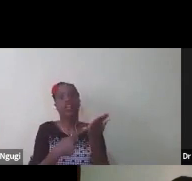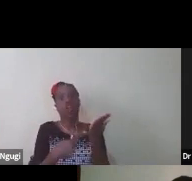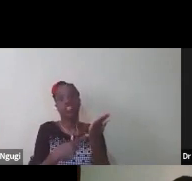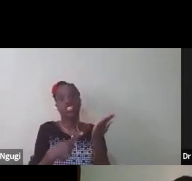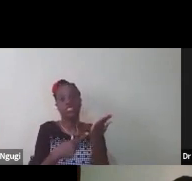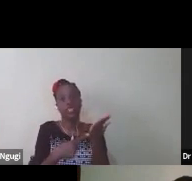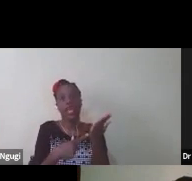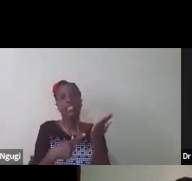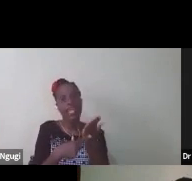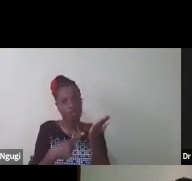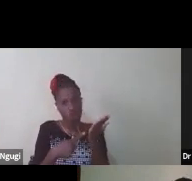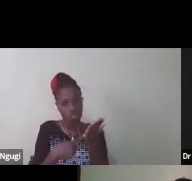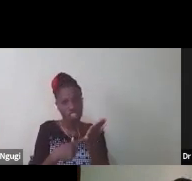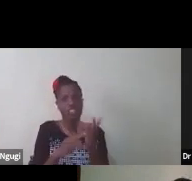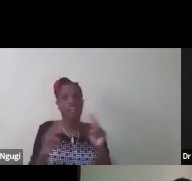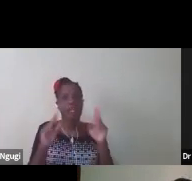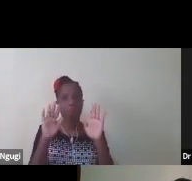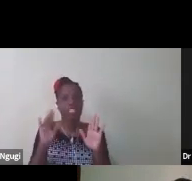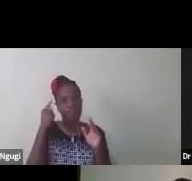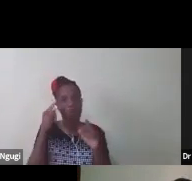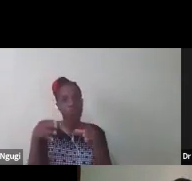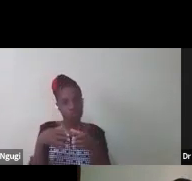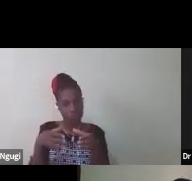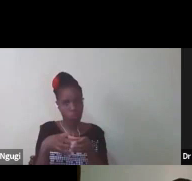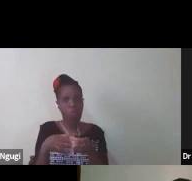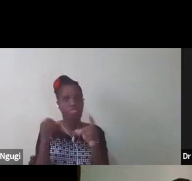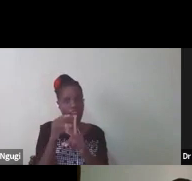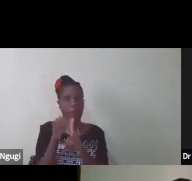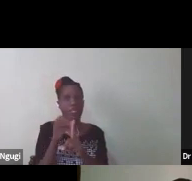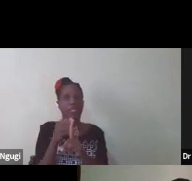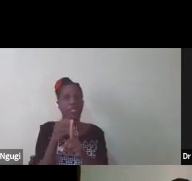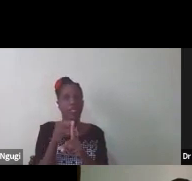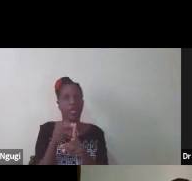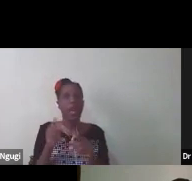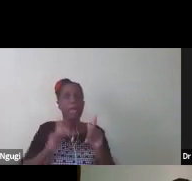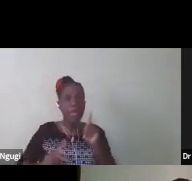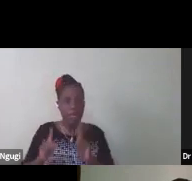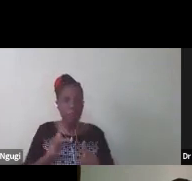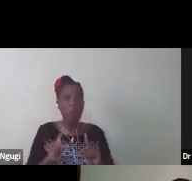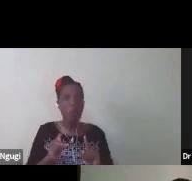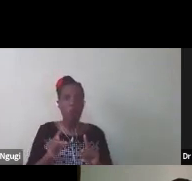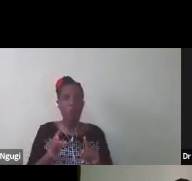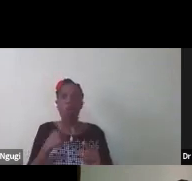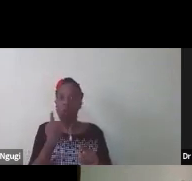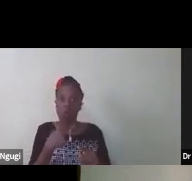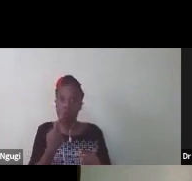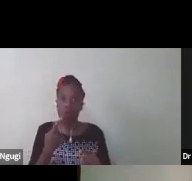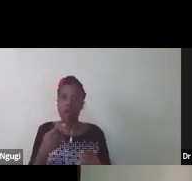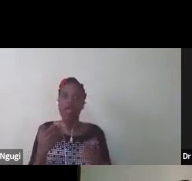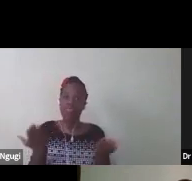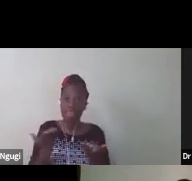deliver some of the group therapy. We have patients who or persons who are within the treatment